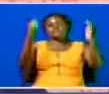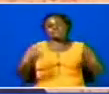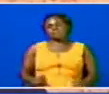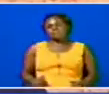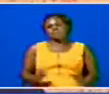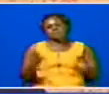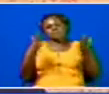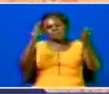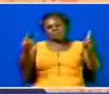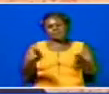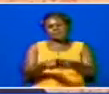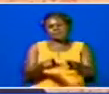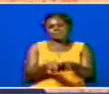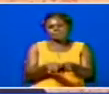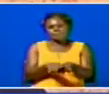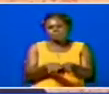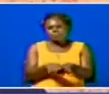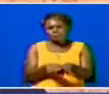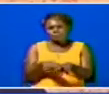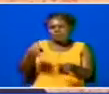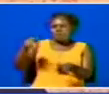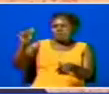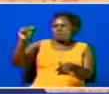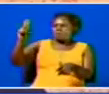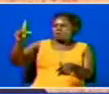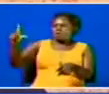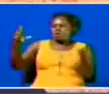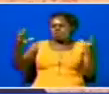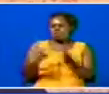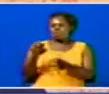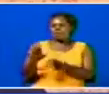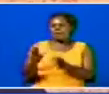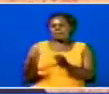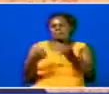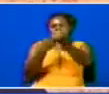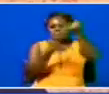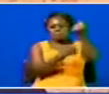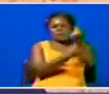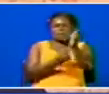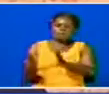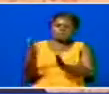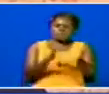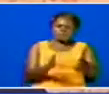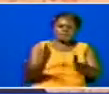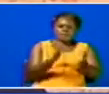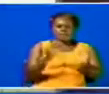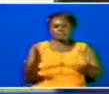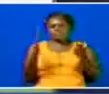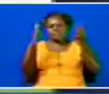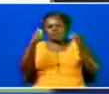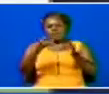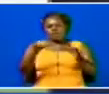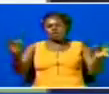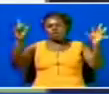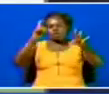And congratulations to Paul and his team and the sponsors for organizing such an event for quite a